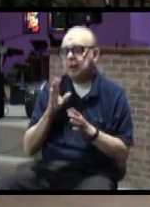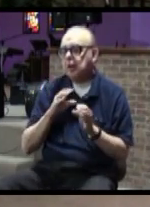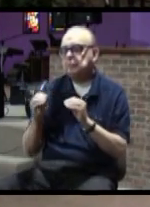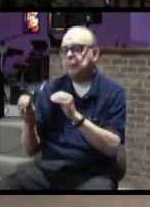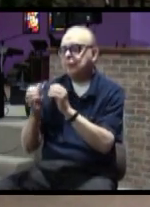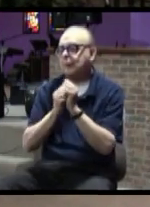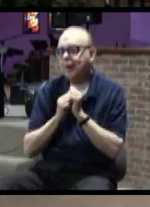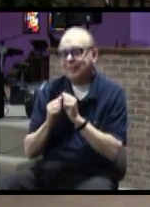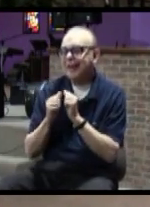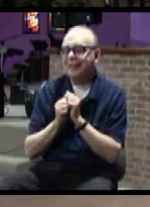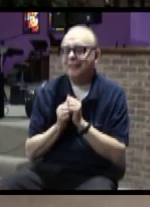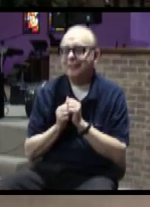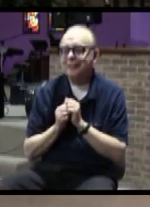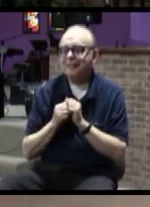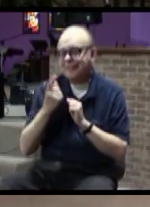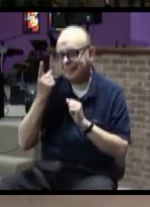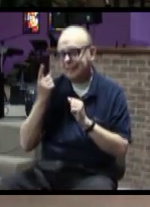together